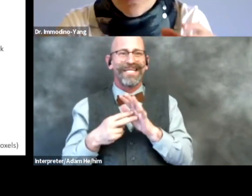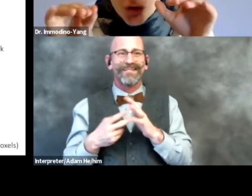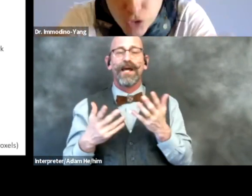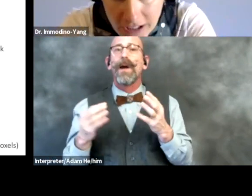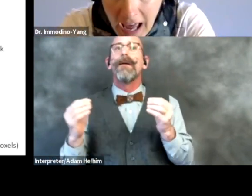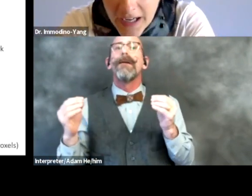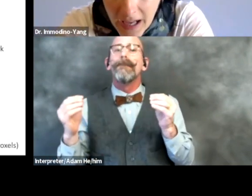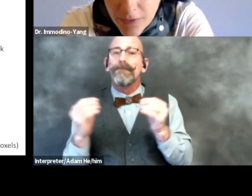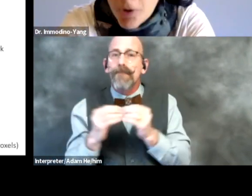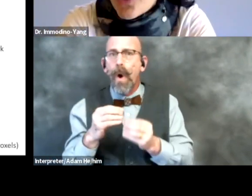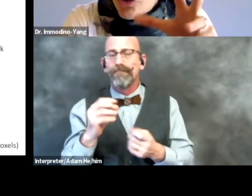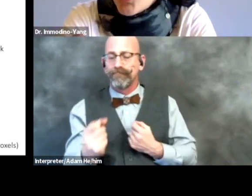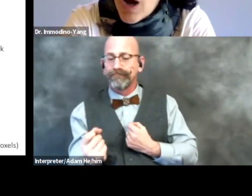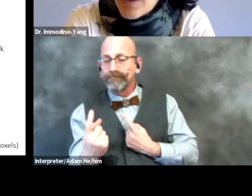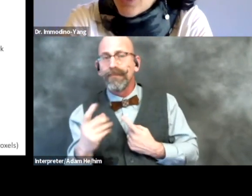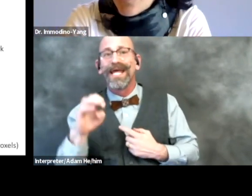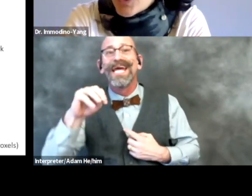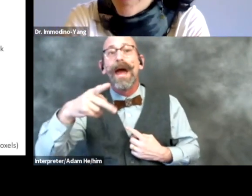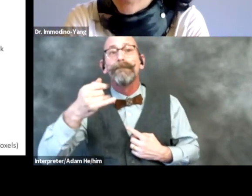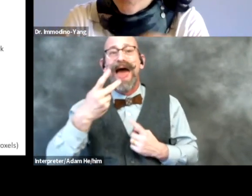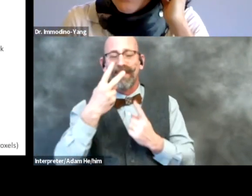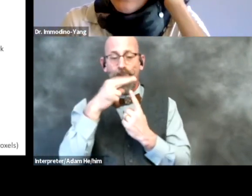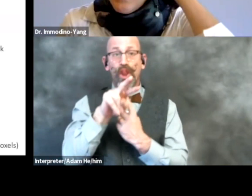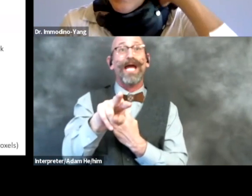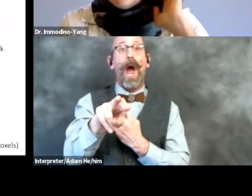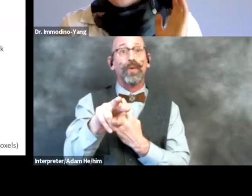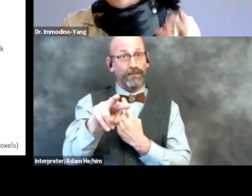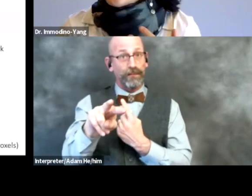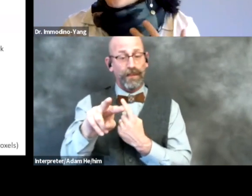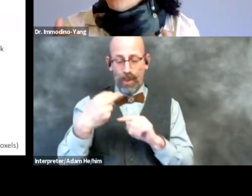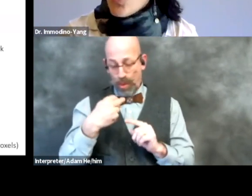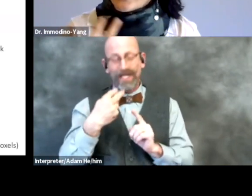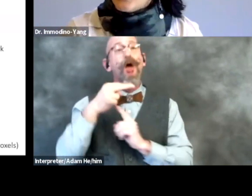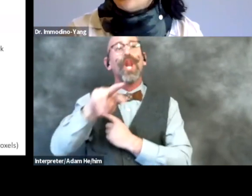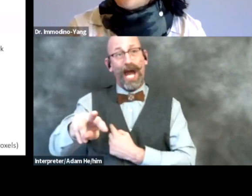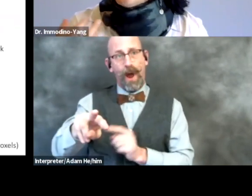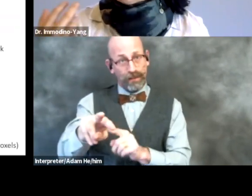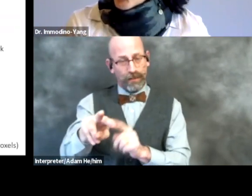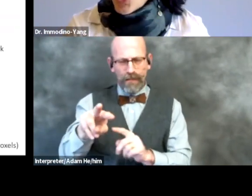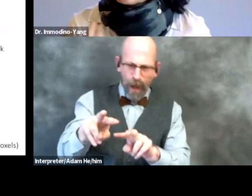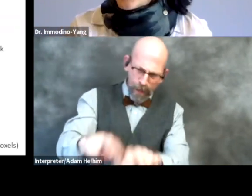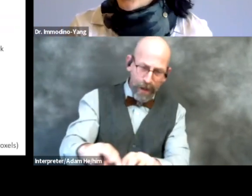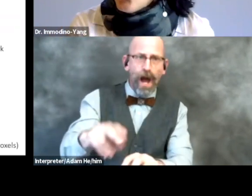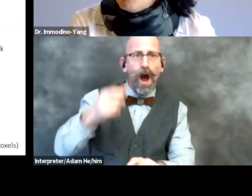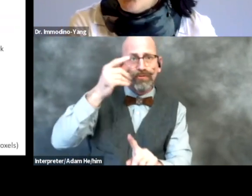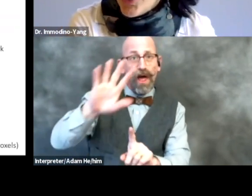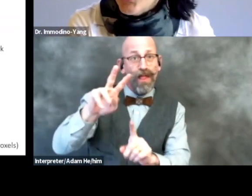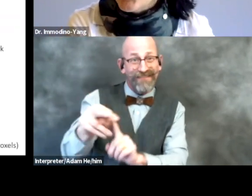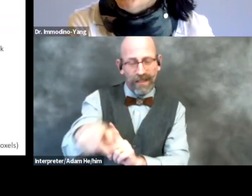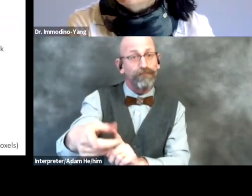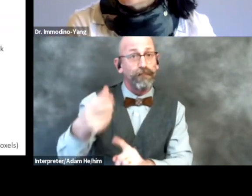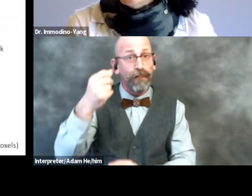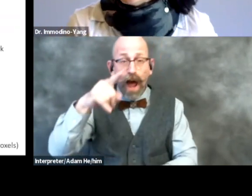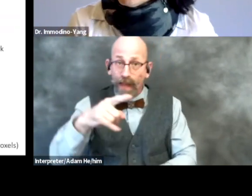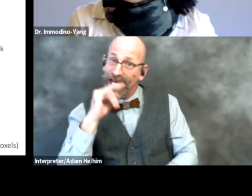looking out, because you look at the person to know how to feel about them. And so the more kids talked like, oh, poor